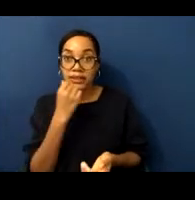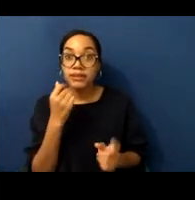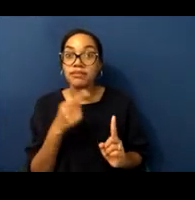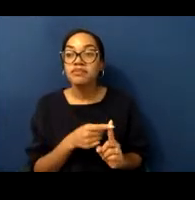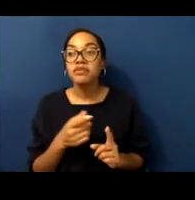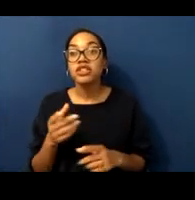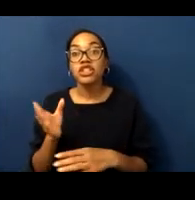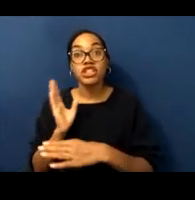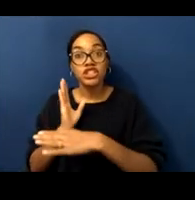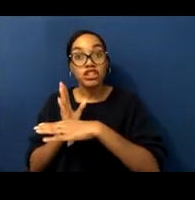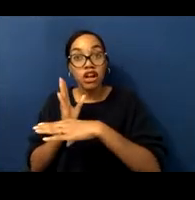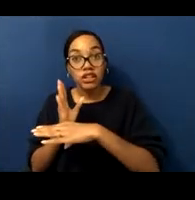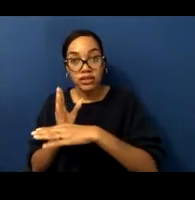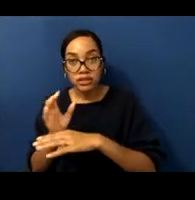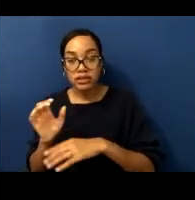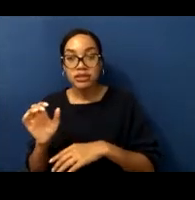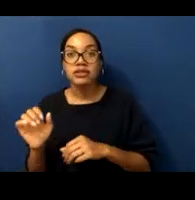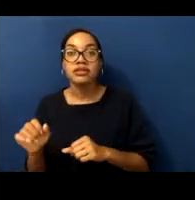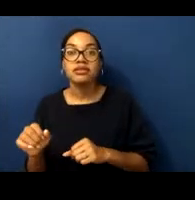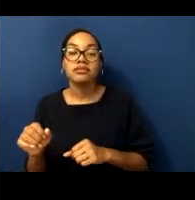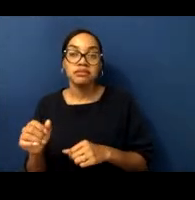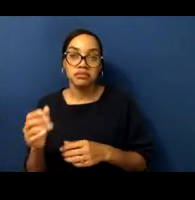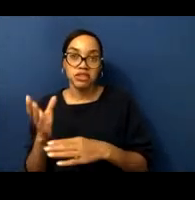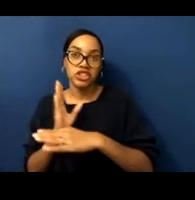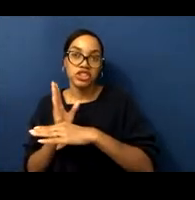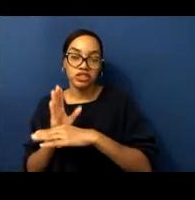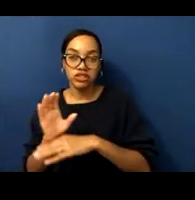also crabs that live in the